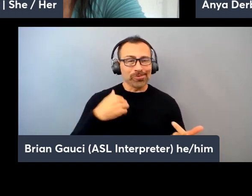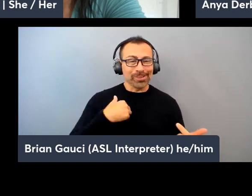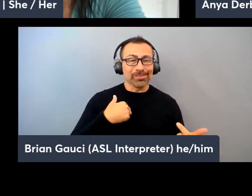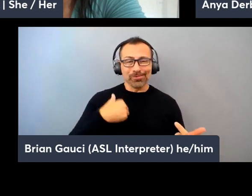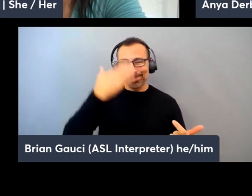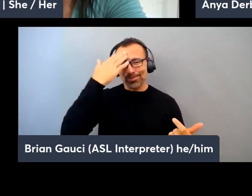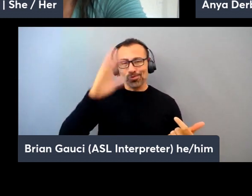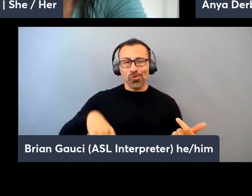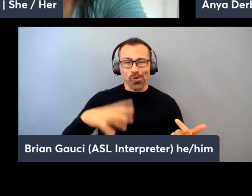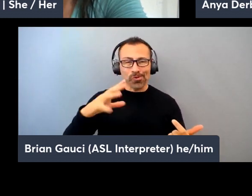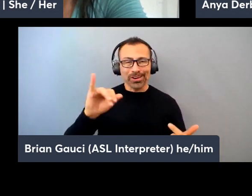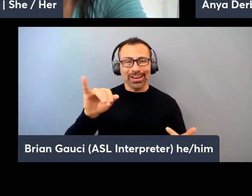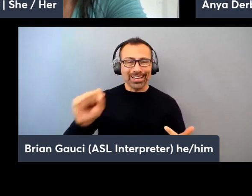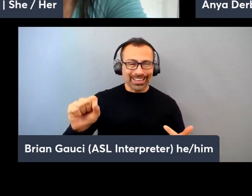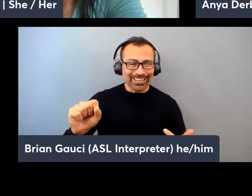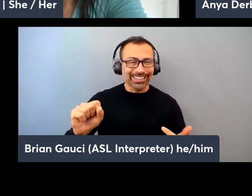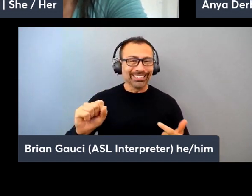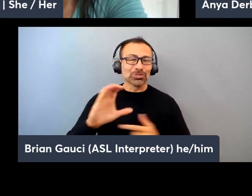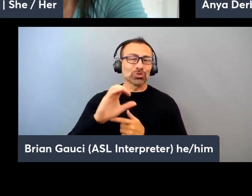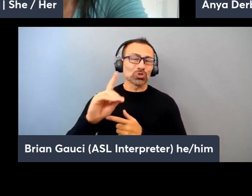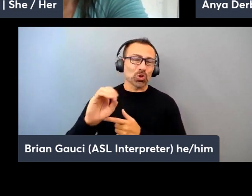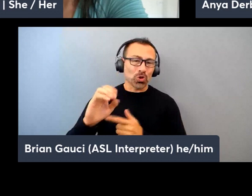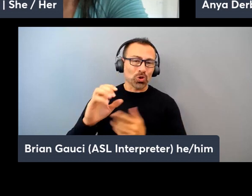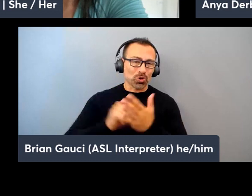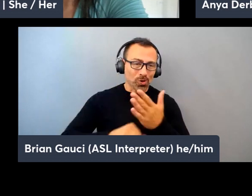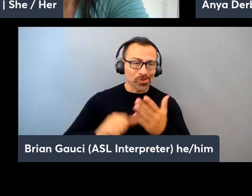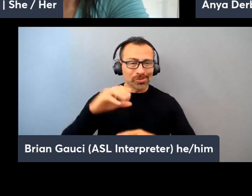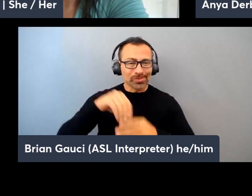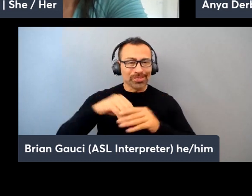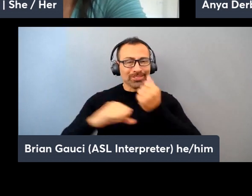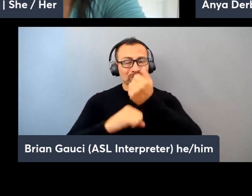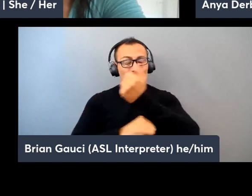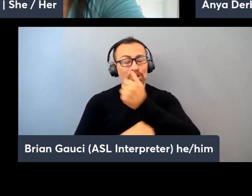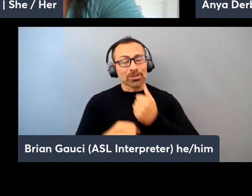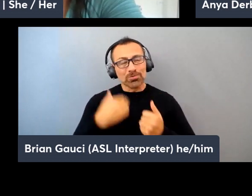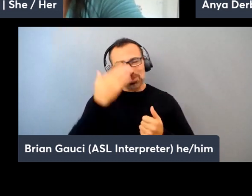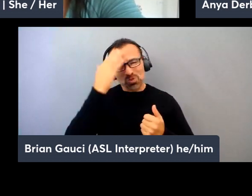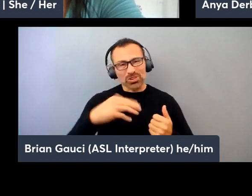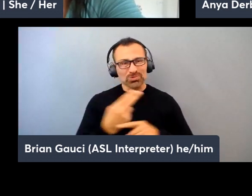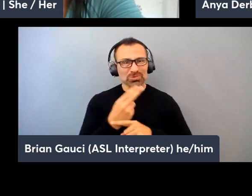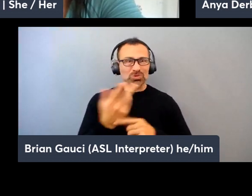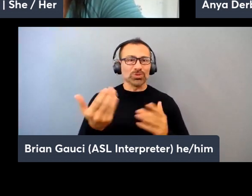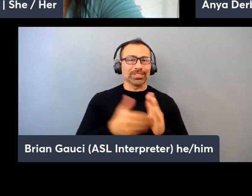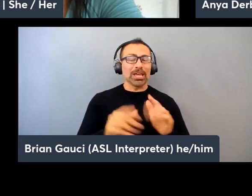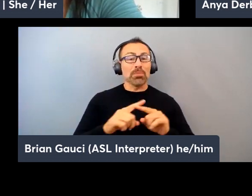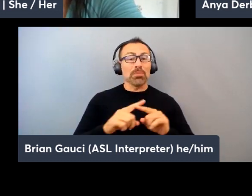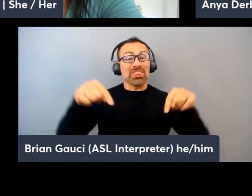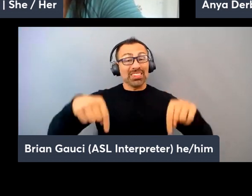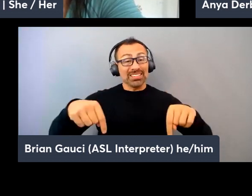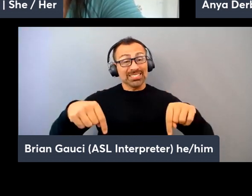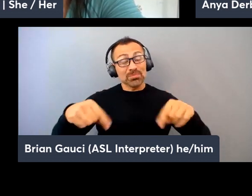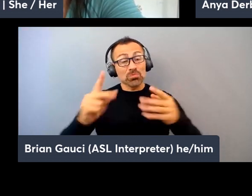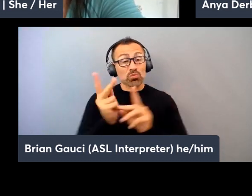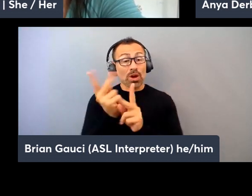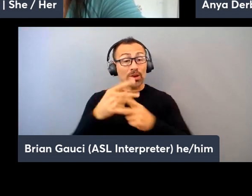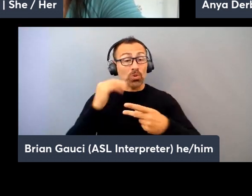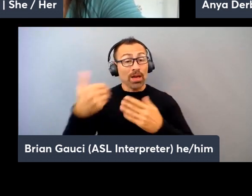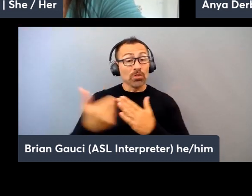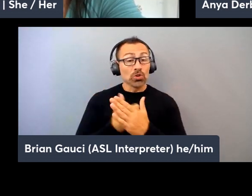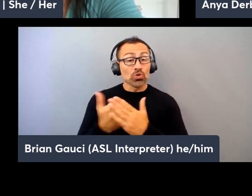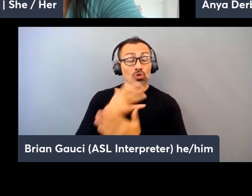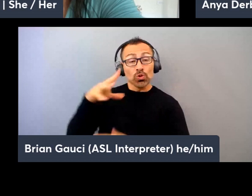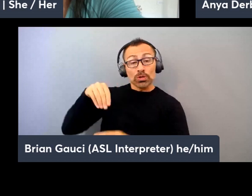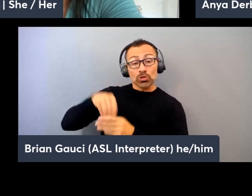that. However, the product that I'm currently working in is going to be a new internal platform, and this is something that is going